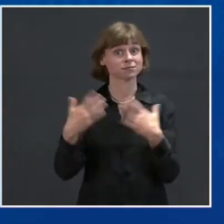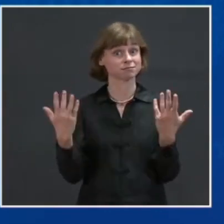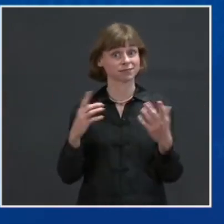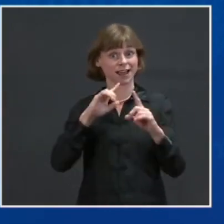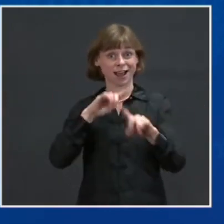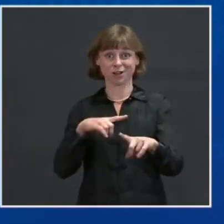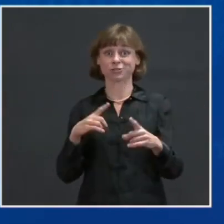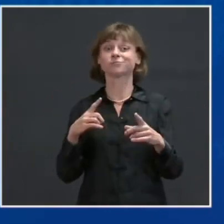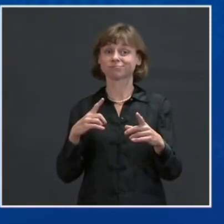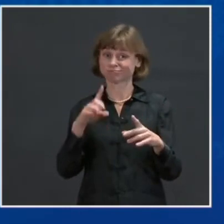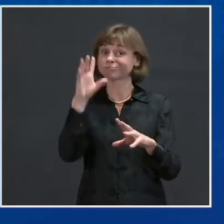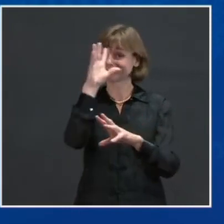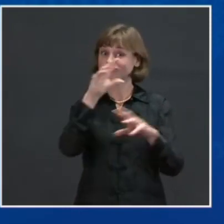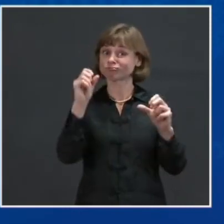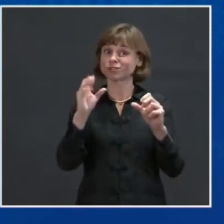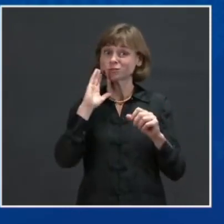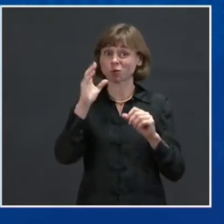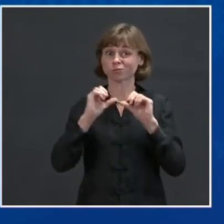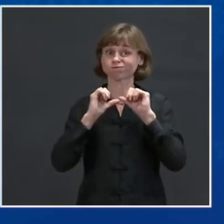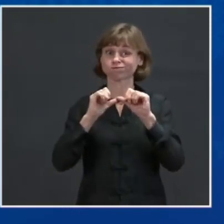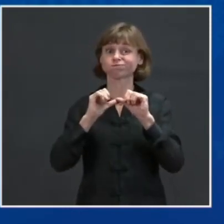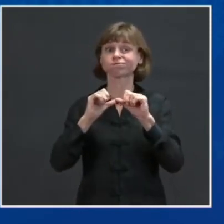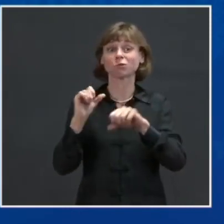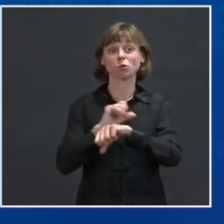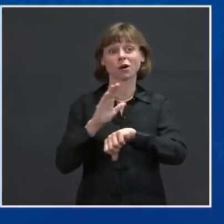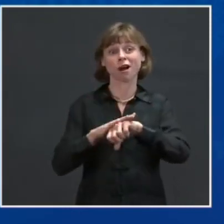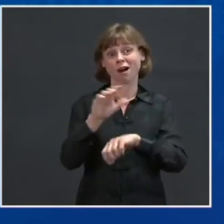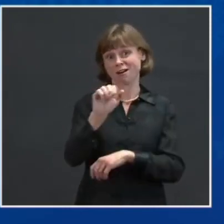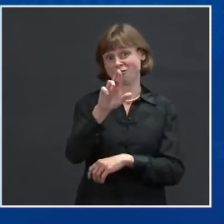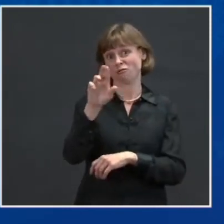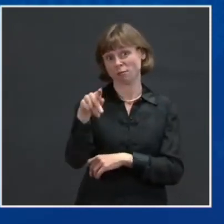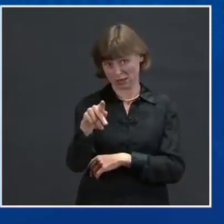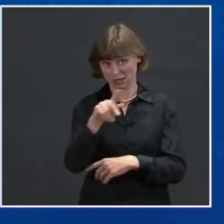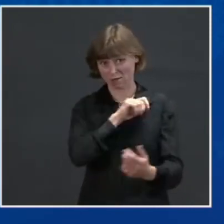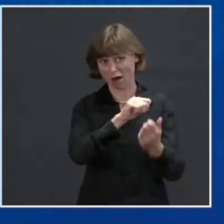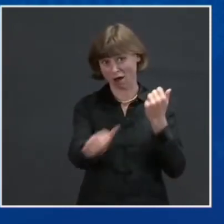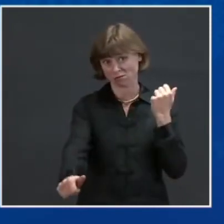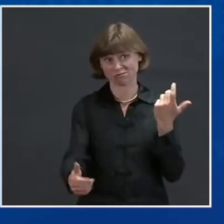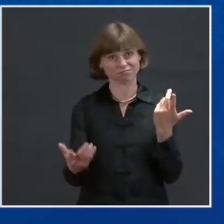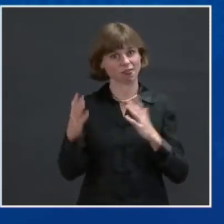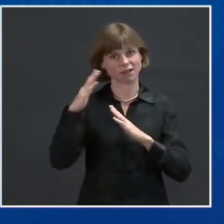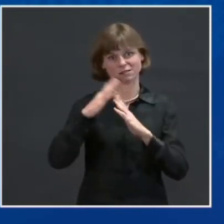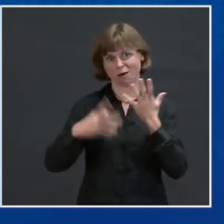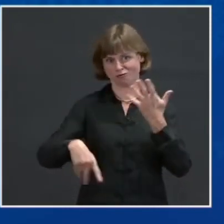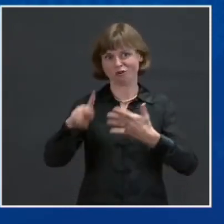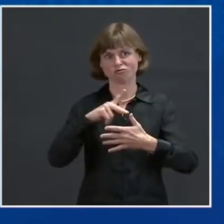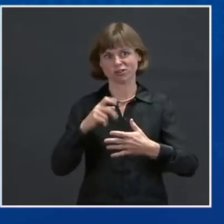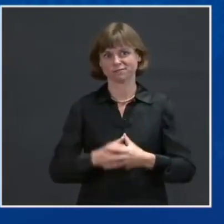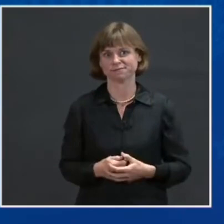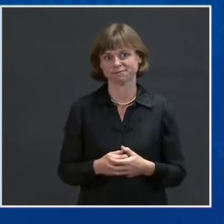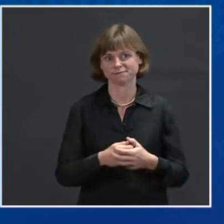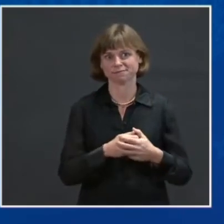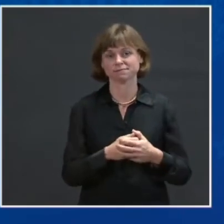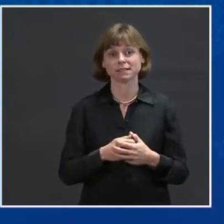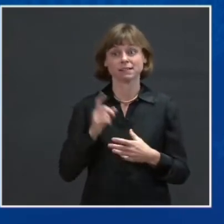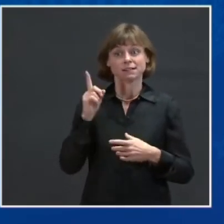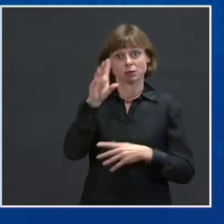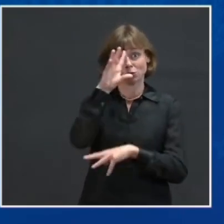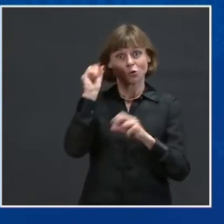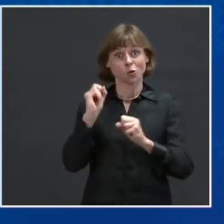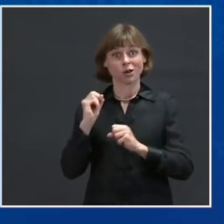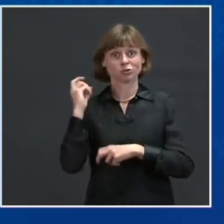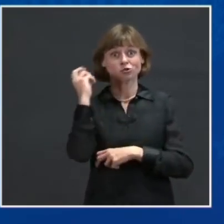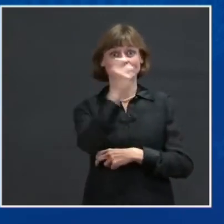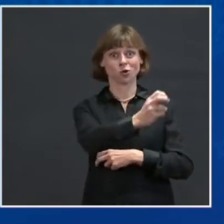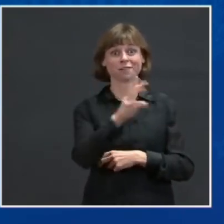president is going to continue working on getting the American Rescue Plan passed. That is his top priority. He is traveling to